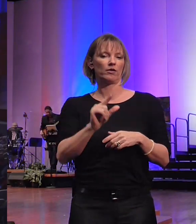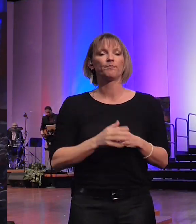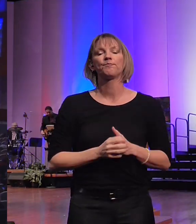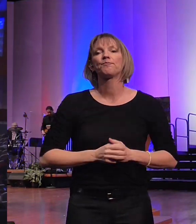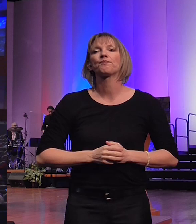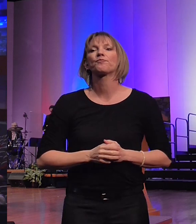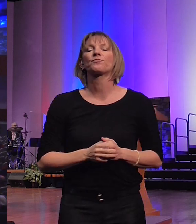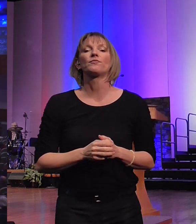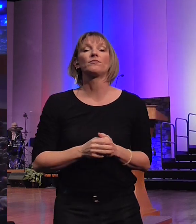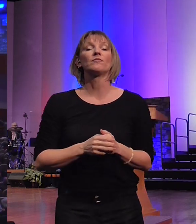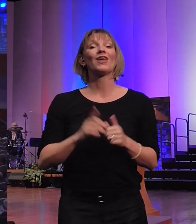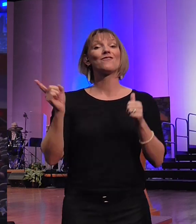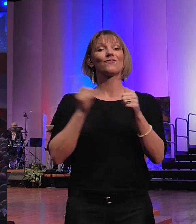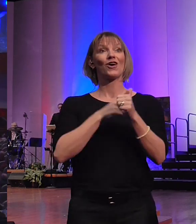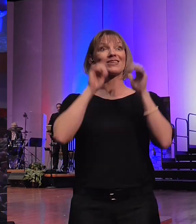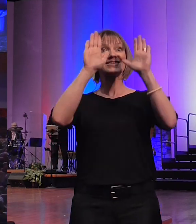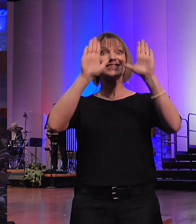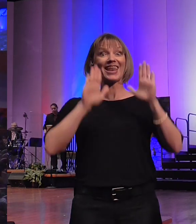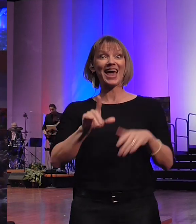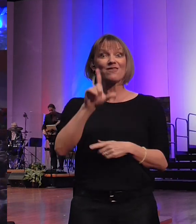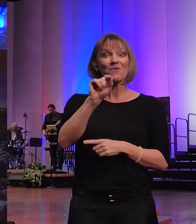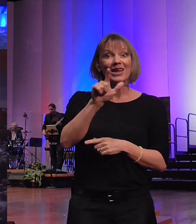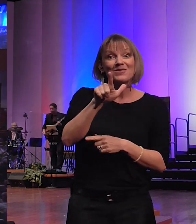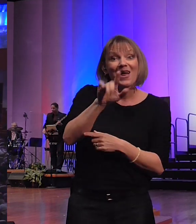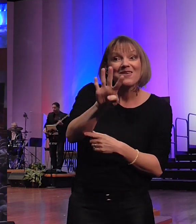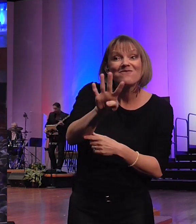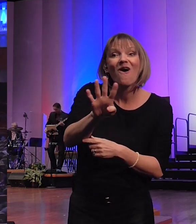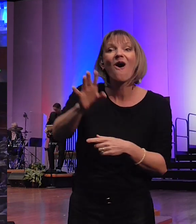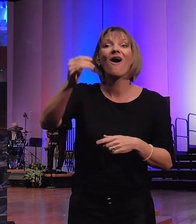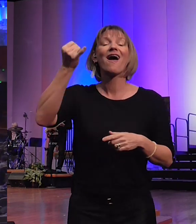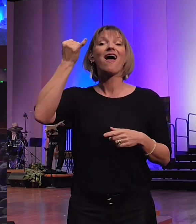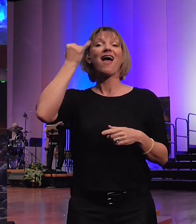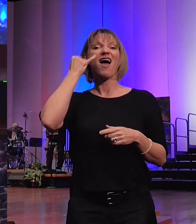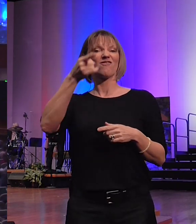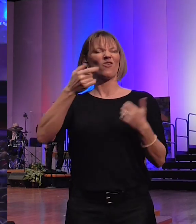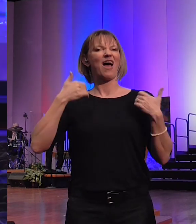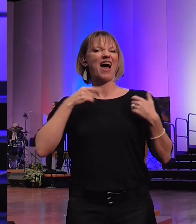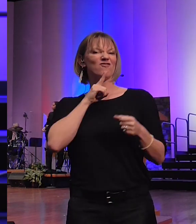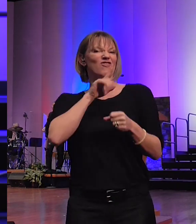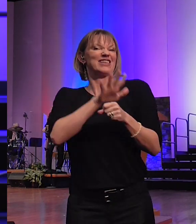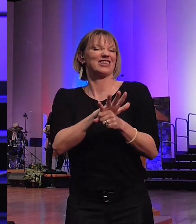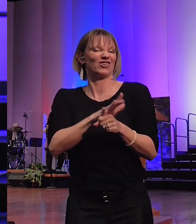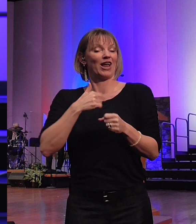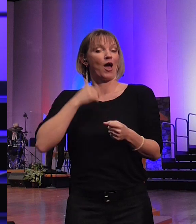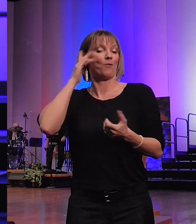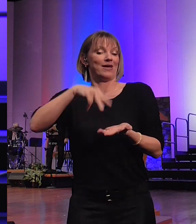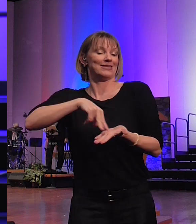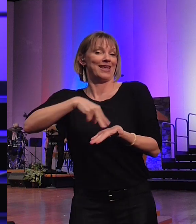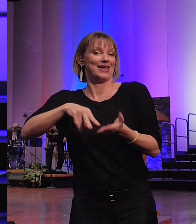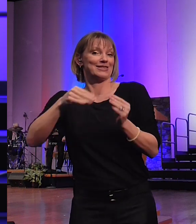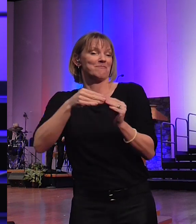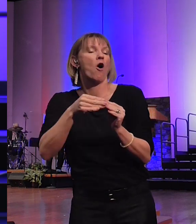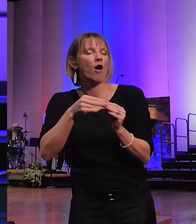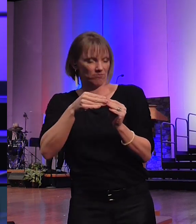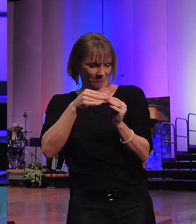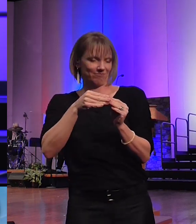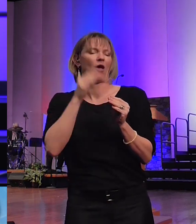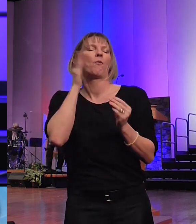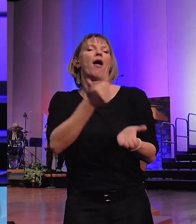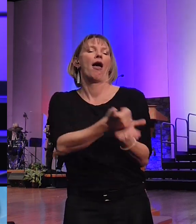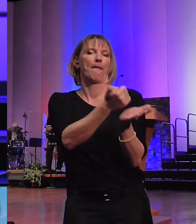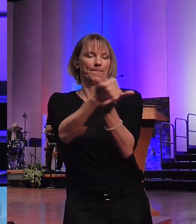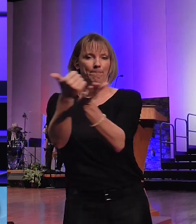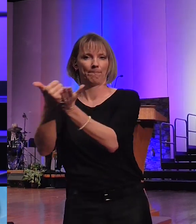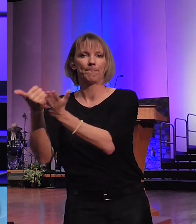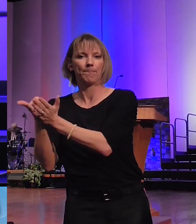All right, so the first Sunday of 2024, and if you had a resolution, I want to dance a little more, this will help you out. This